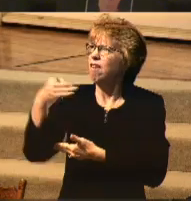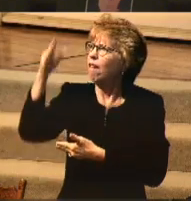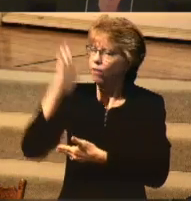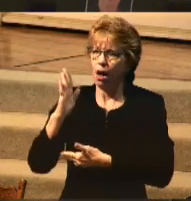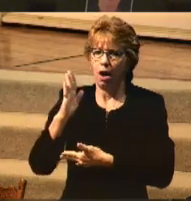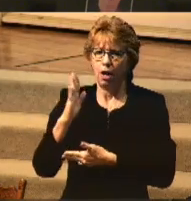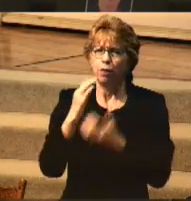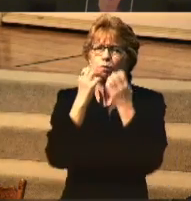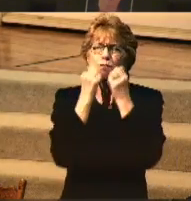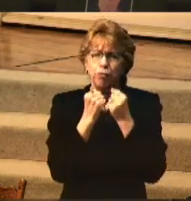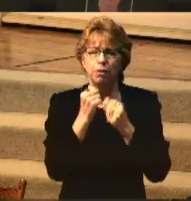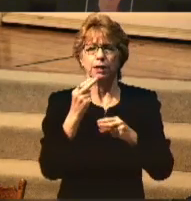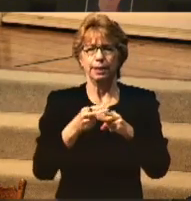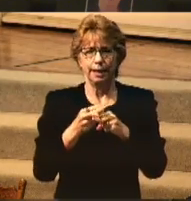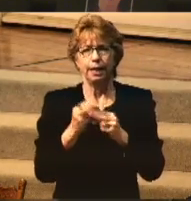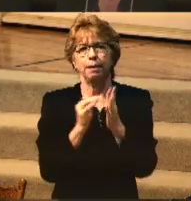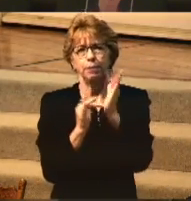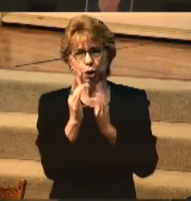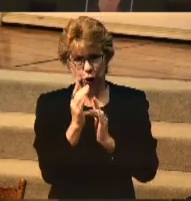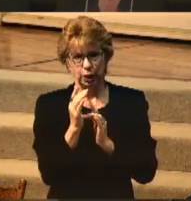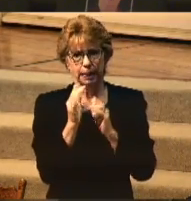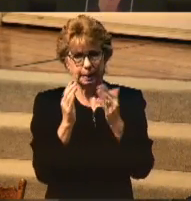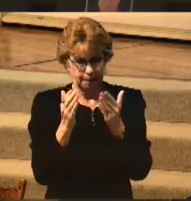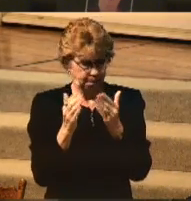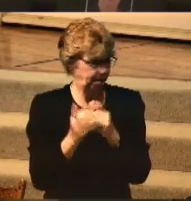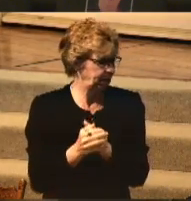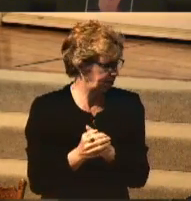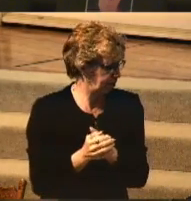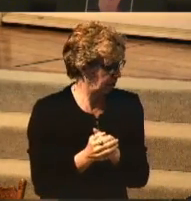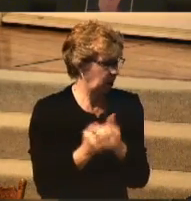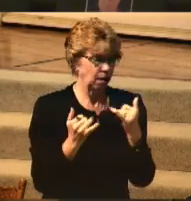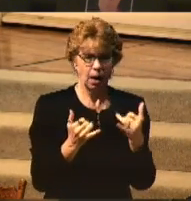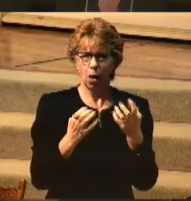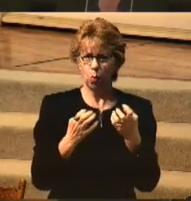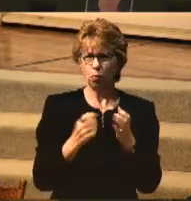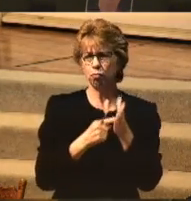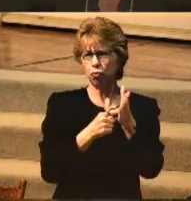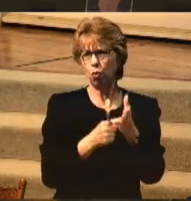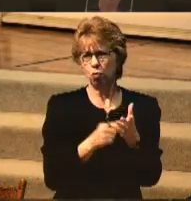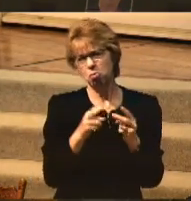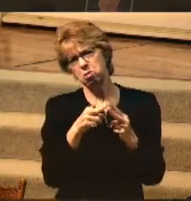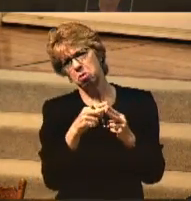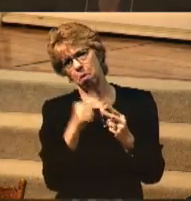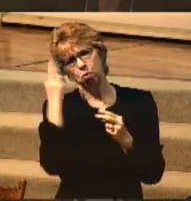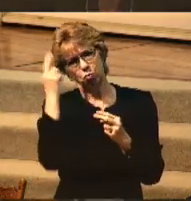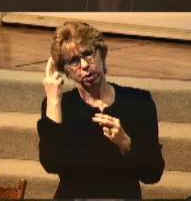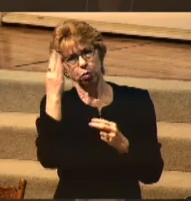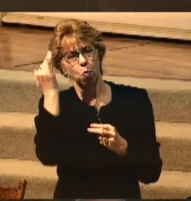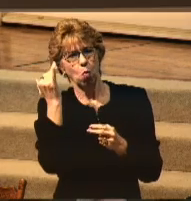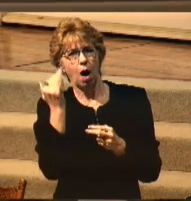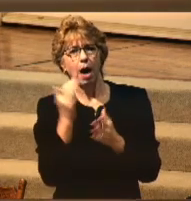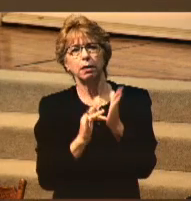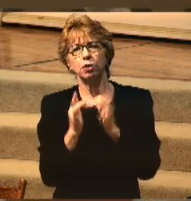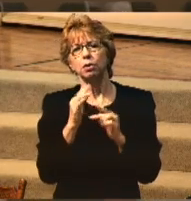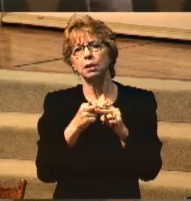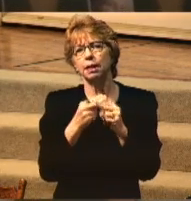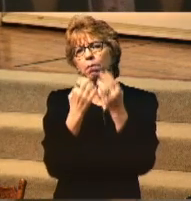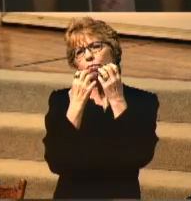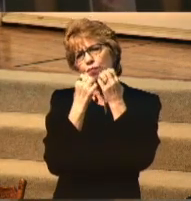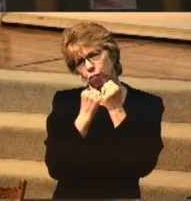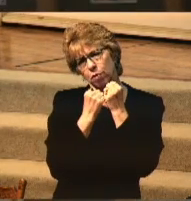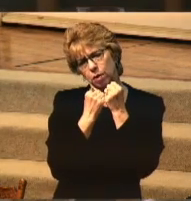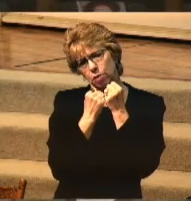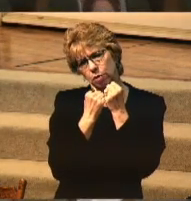name of Jesus. We're going to look at a couple of reasons why I believe that the name of Jesus is precious.